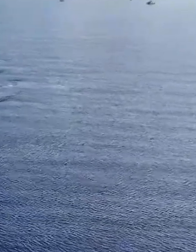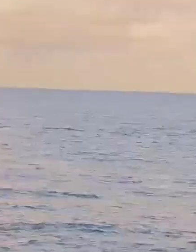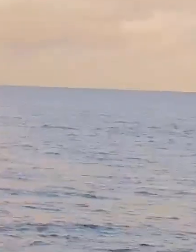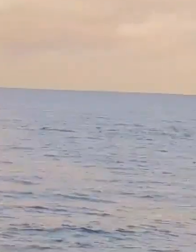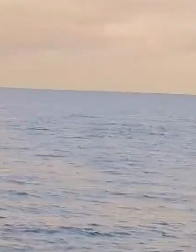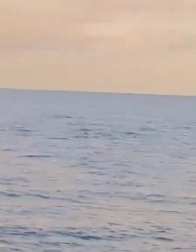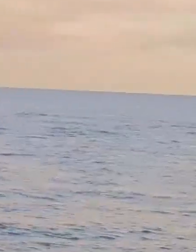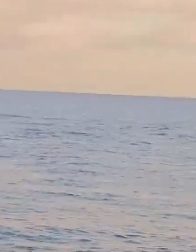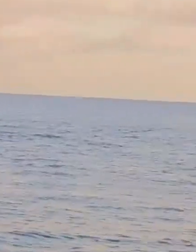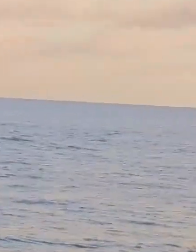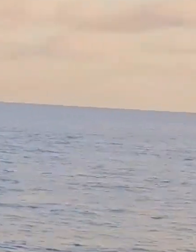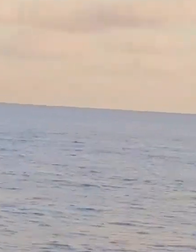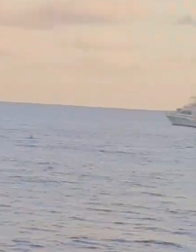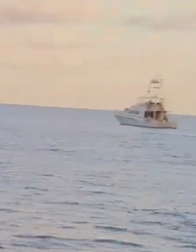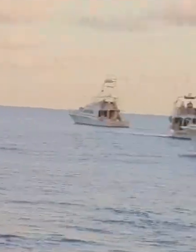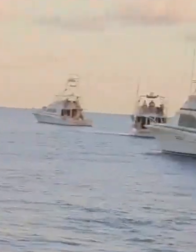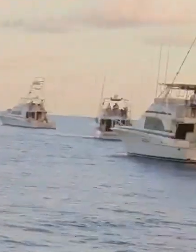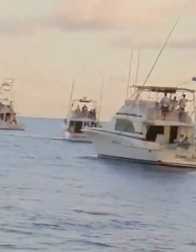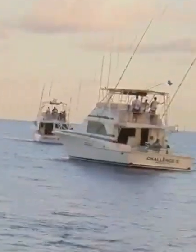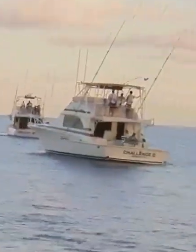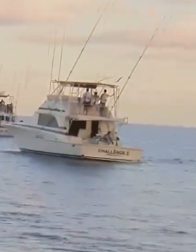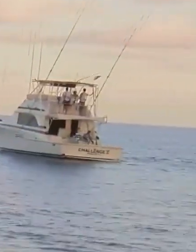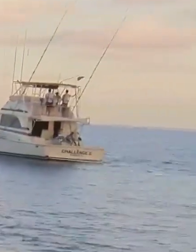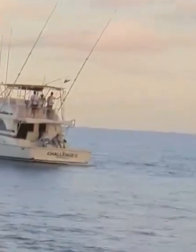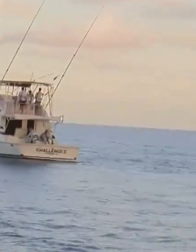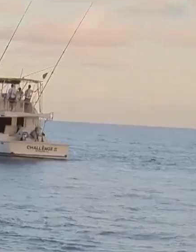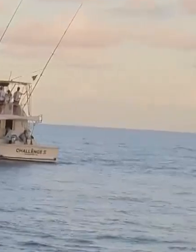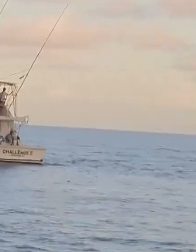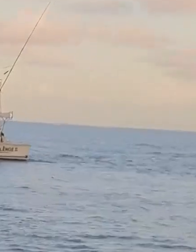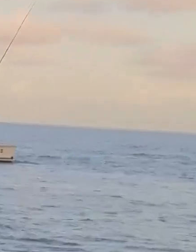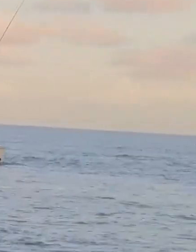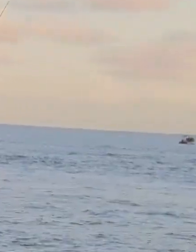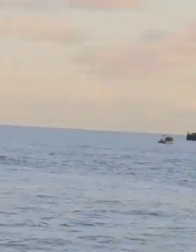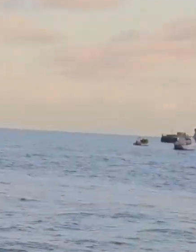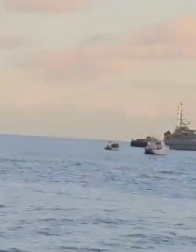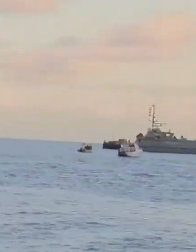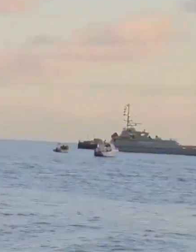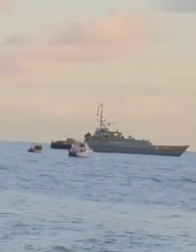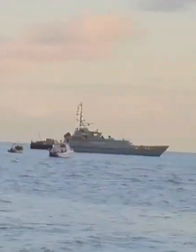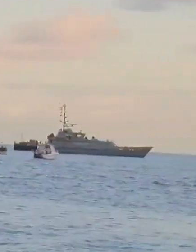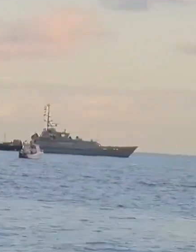start. And when things settled down, the crews set to task.